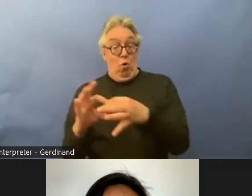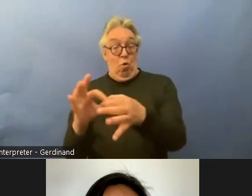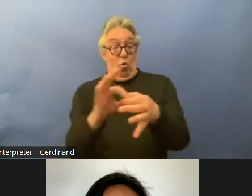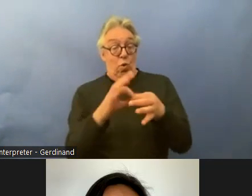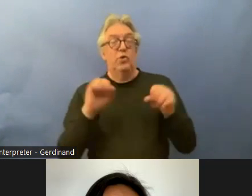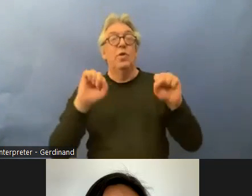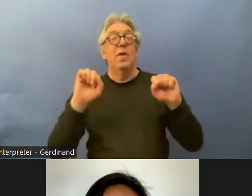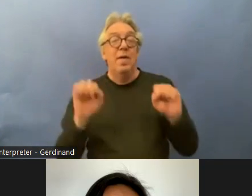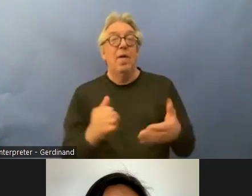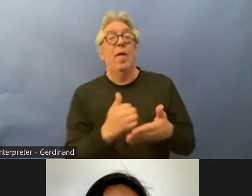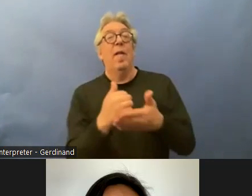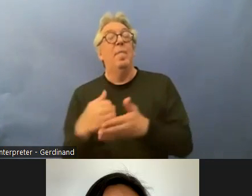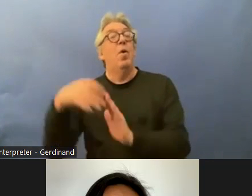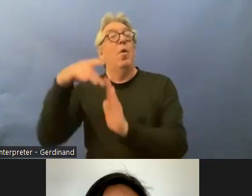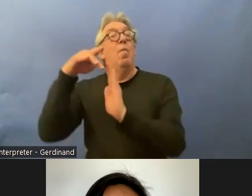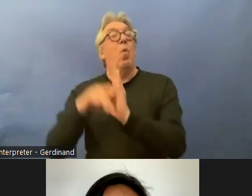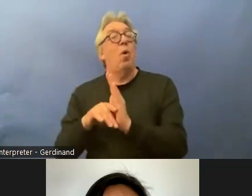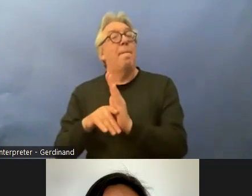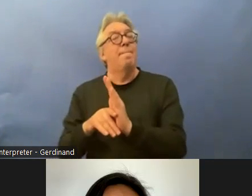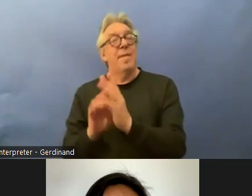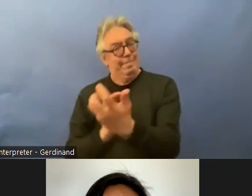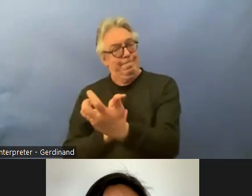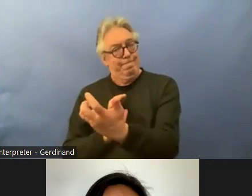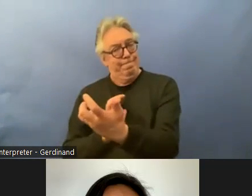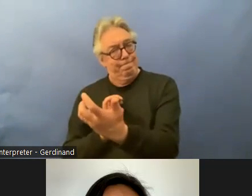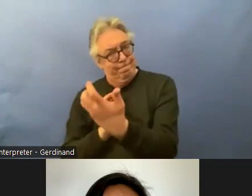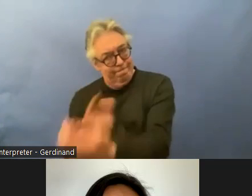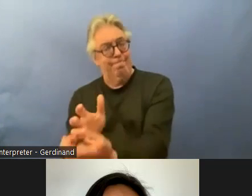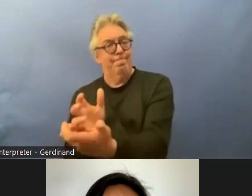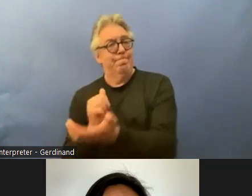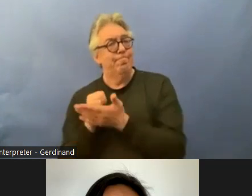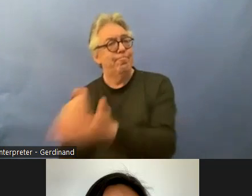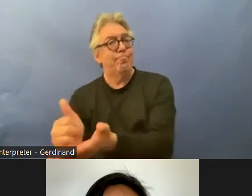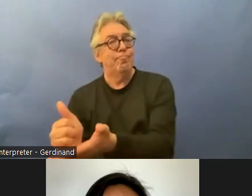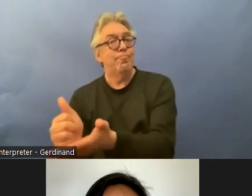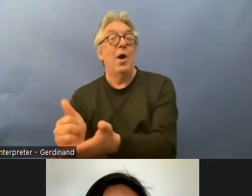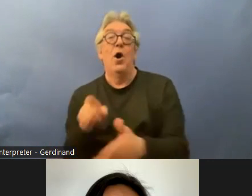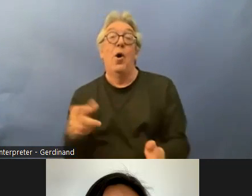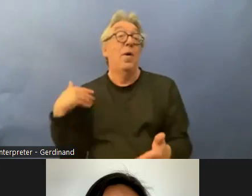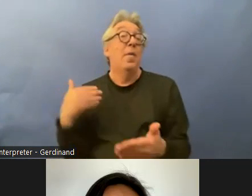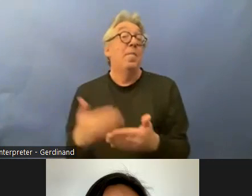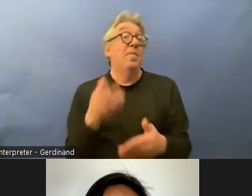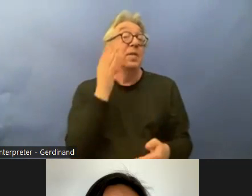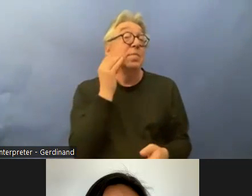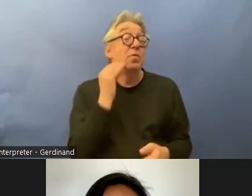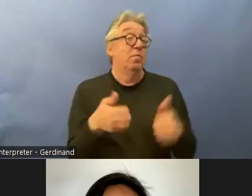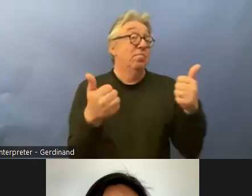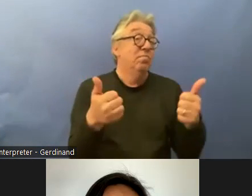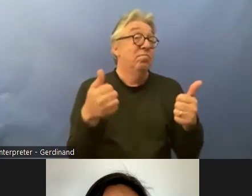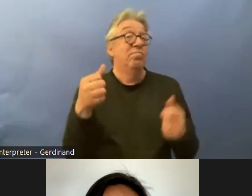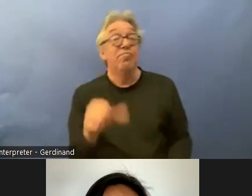and what is the gap in that, and what is the opportunities. And she also can draw from the other